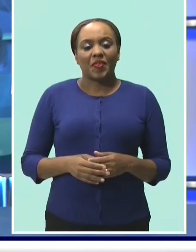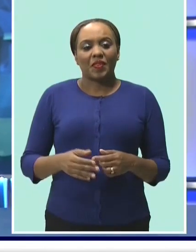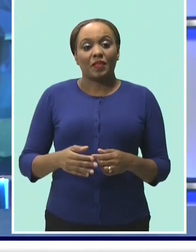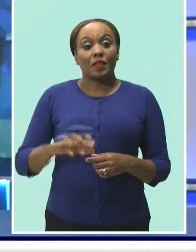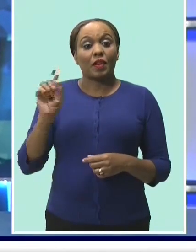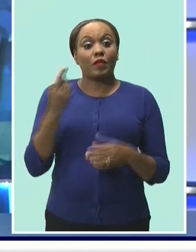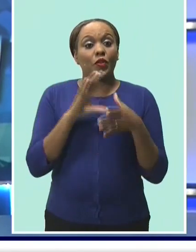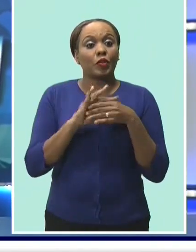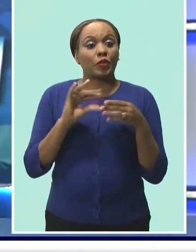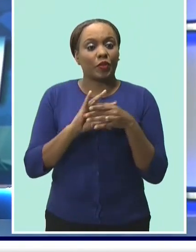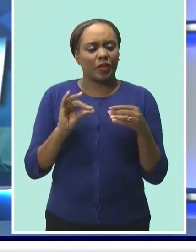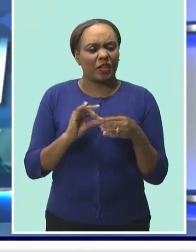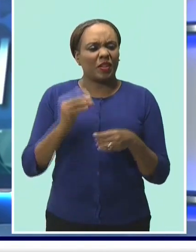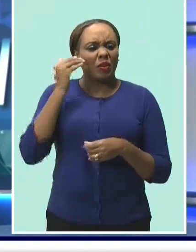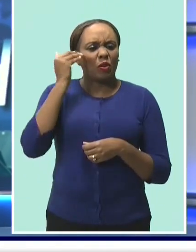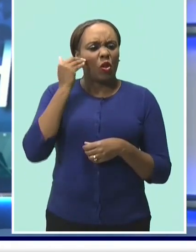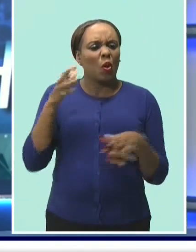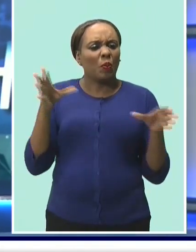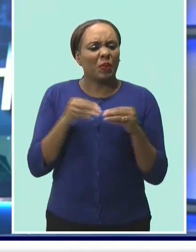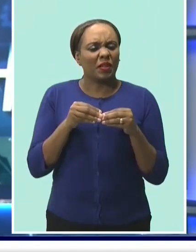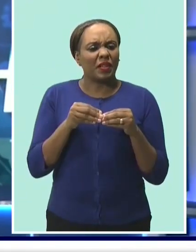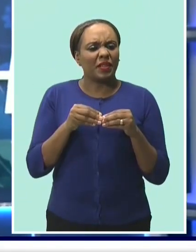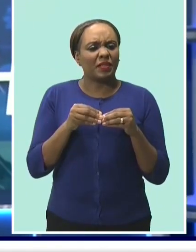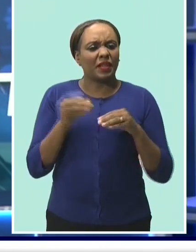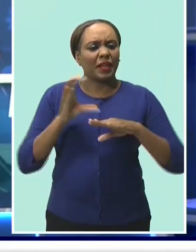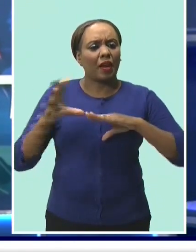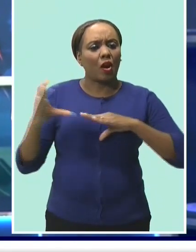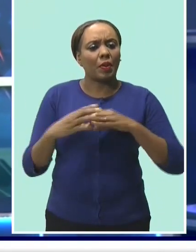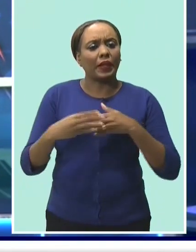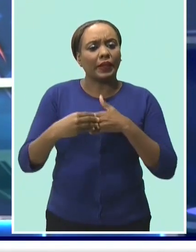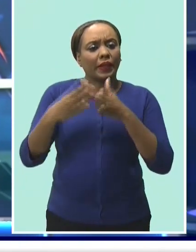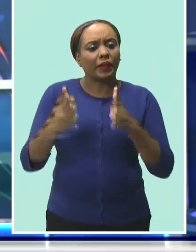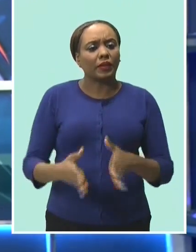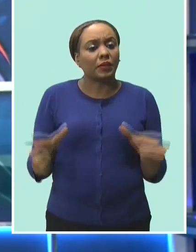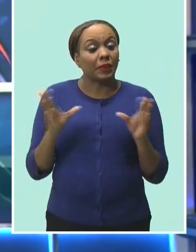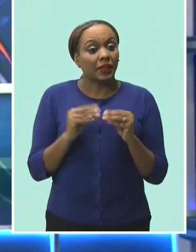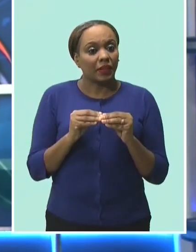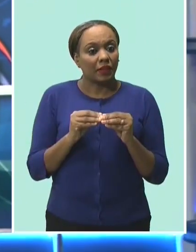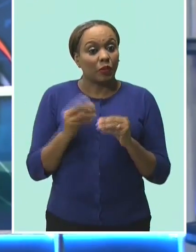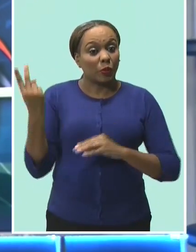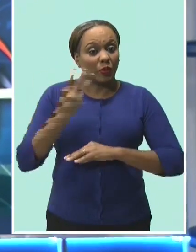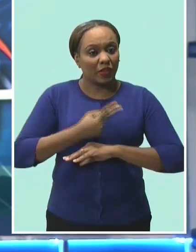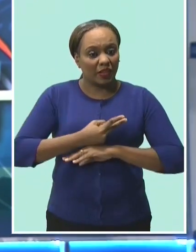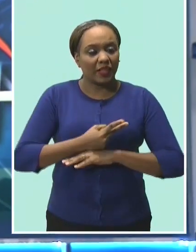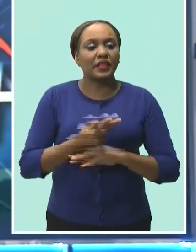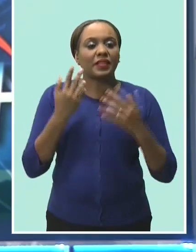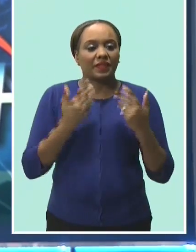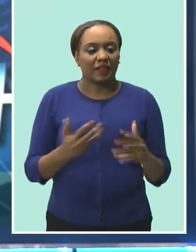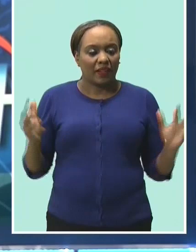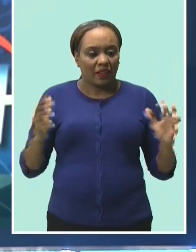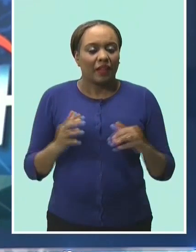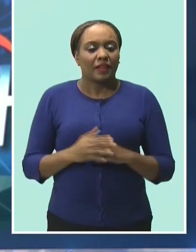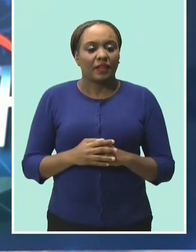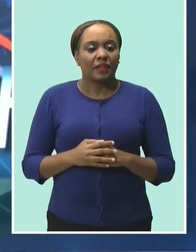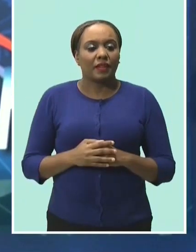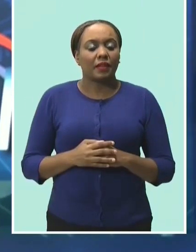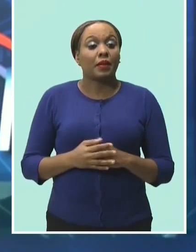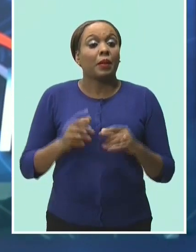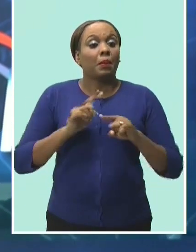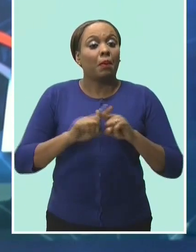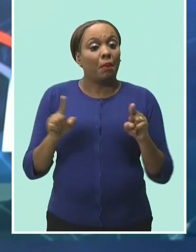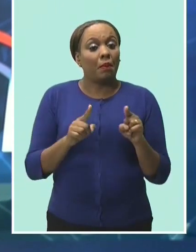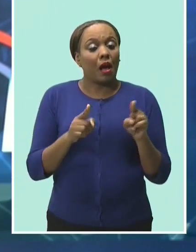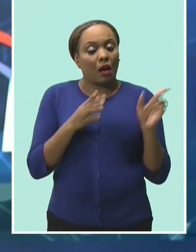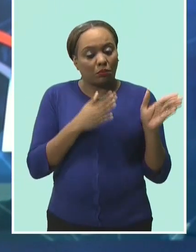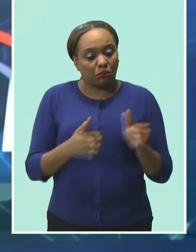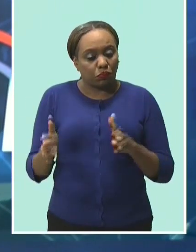And in our top story, CARICOM leaders have concluded their intersessional meeting with an agreement to advance work on the single market and economy.